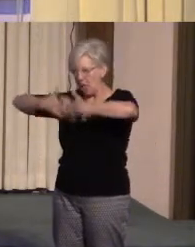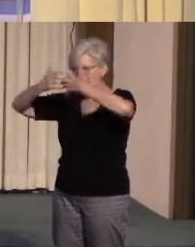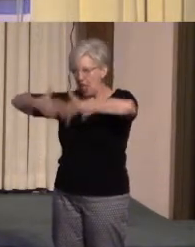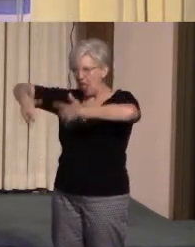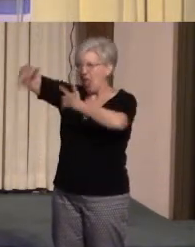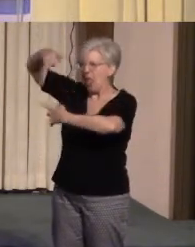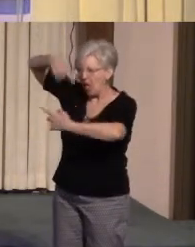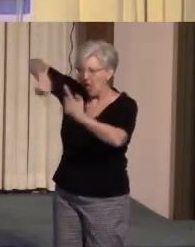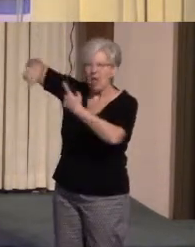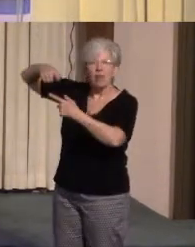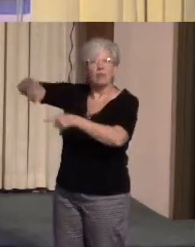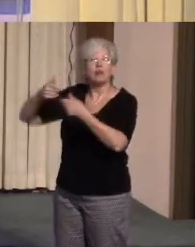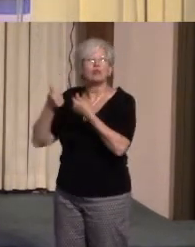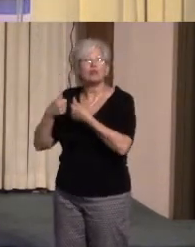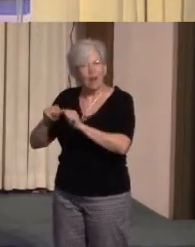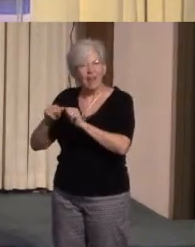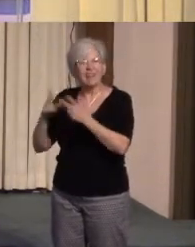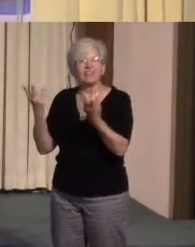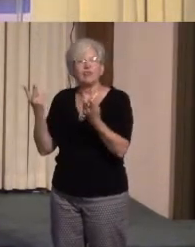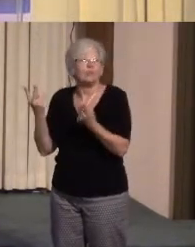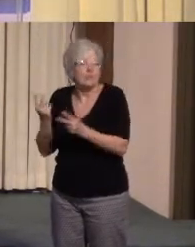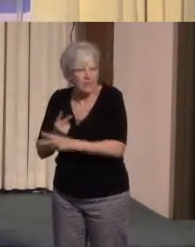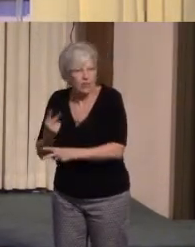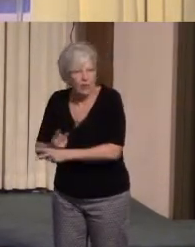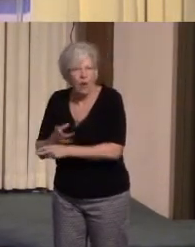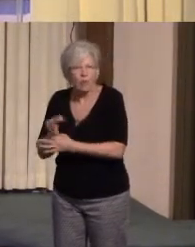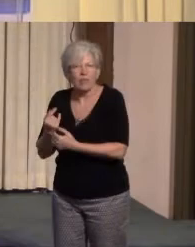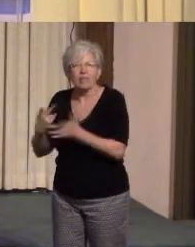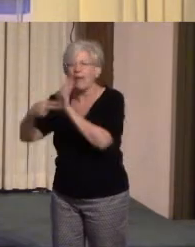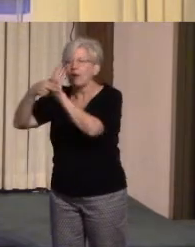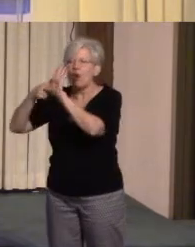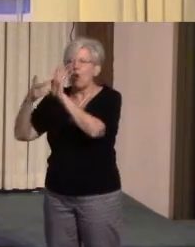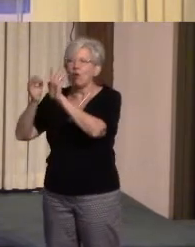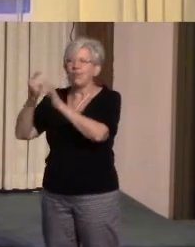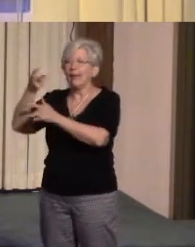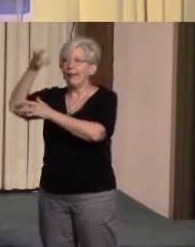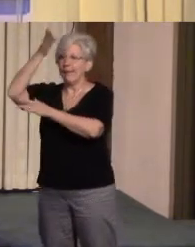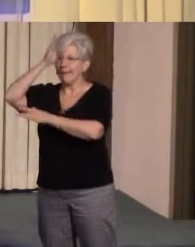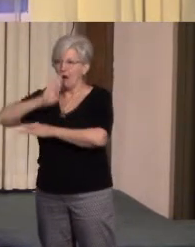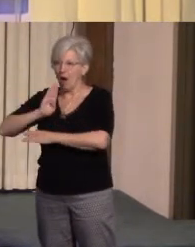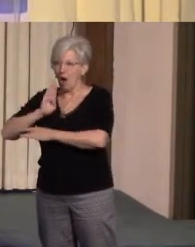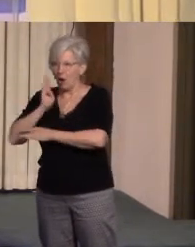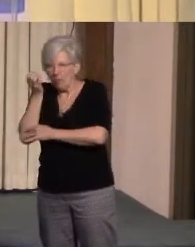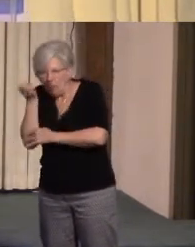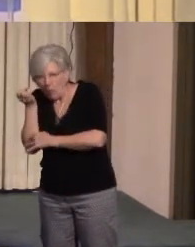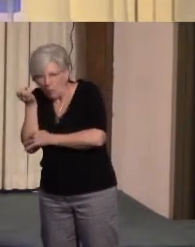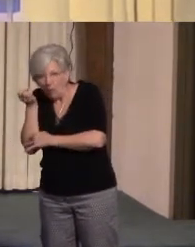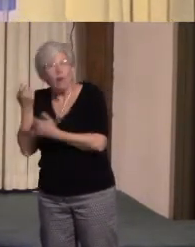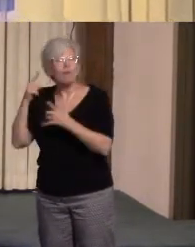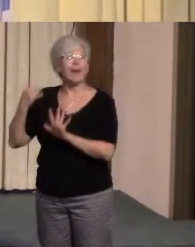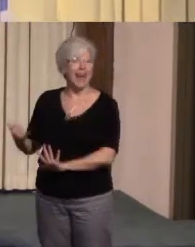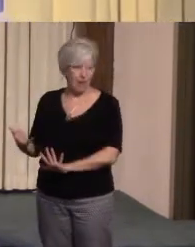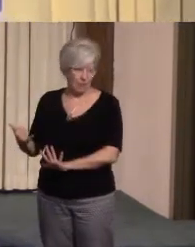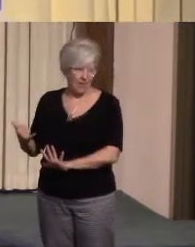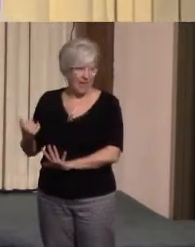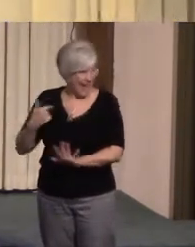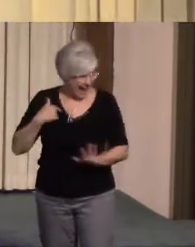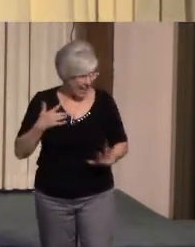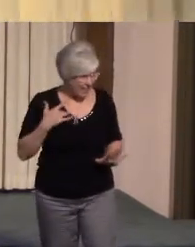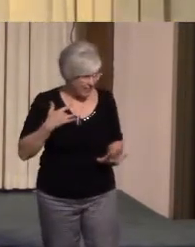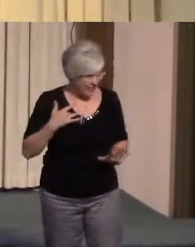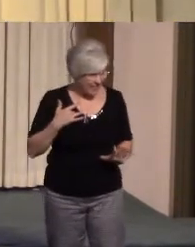thing, right? They're trying to figure out what they call the God particle, for now, right? Because I